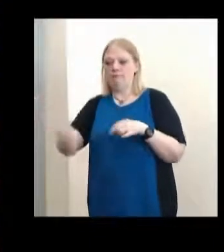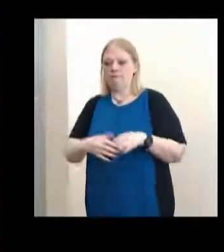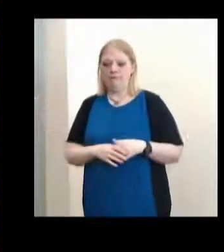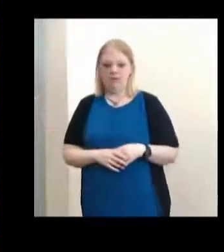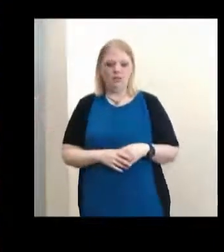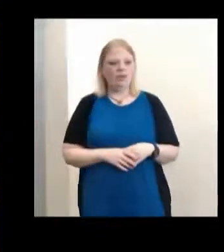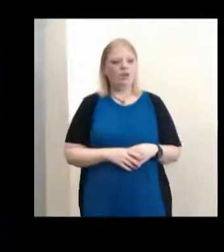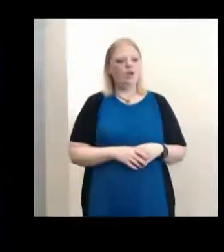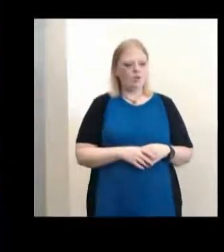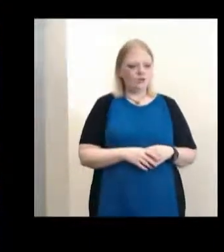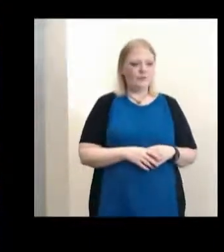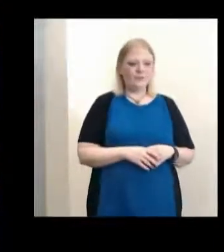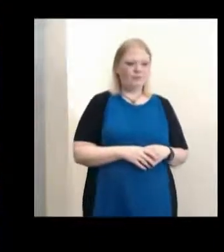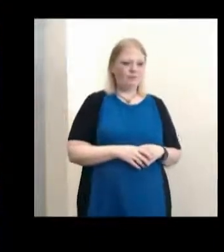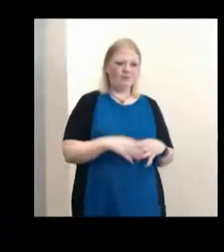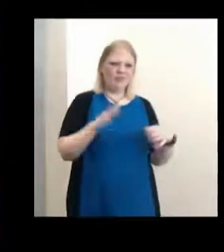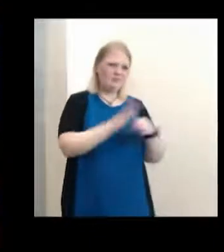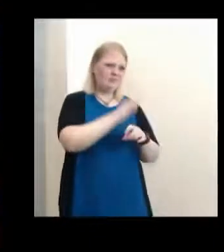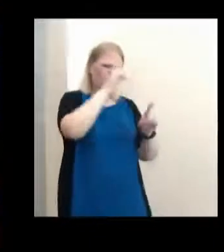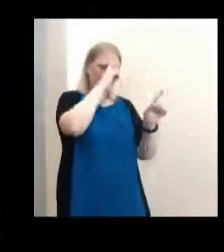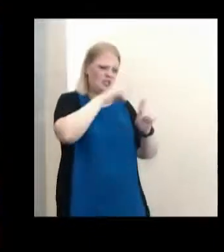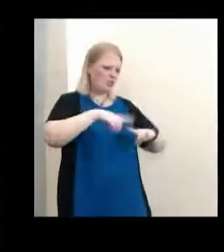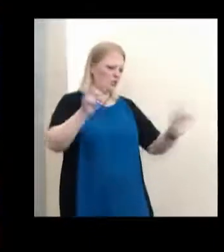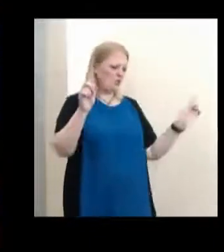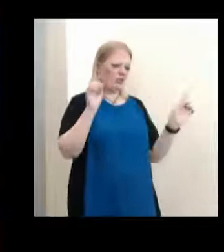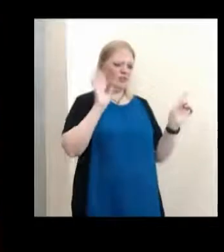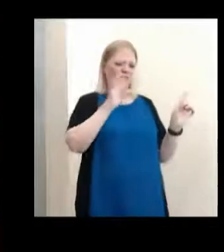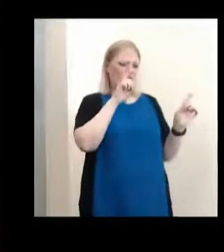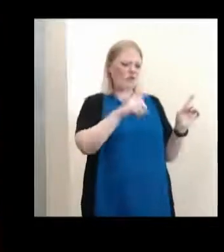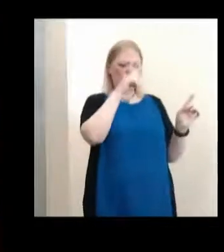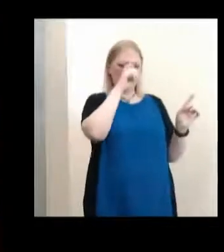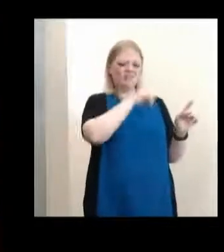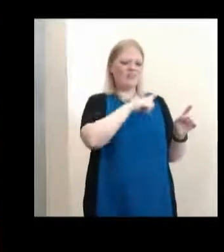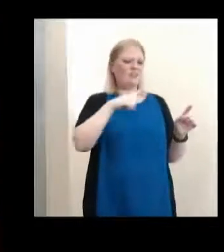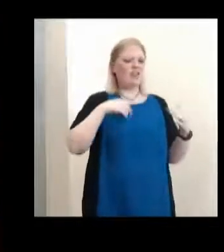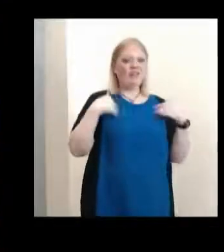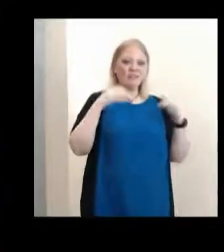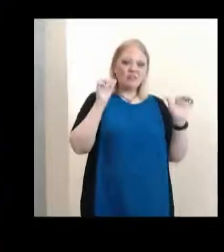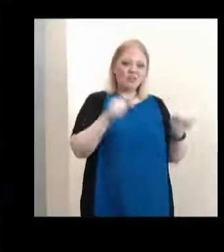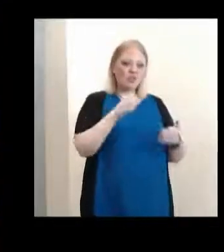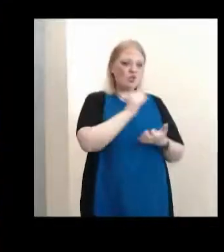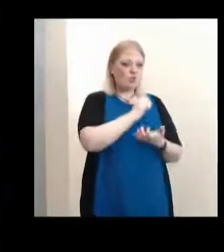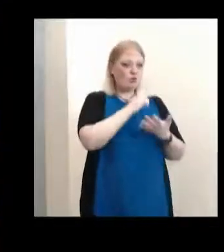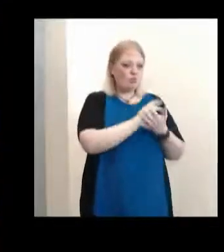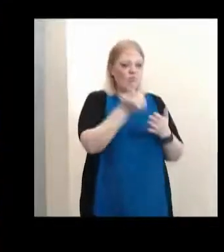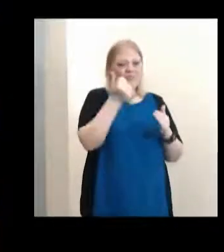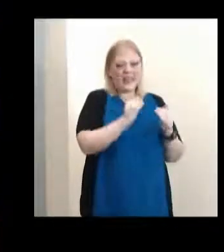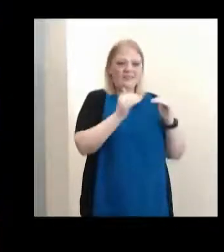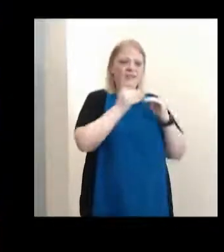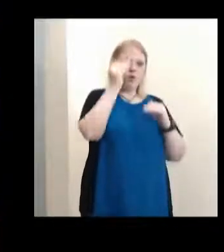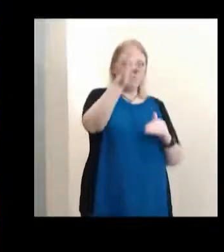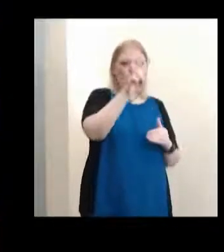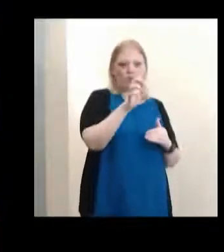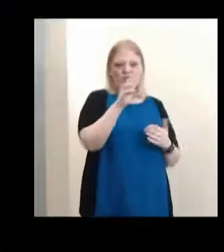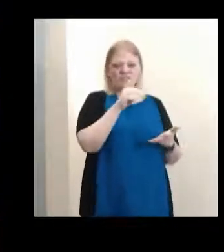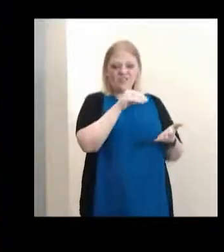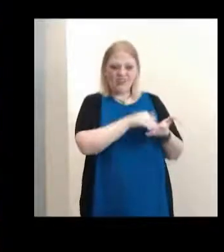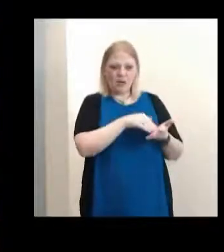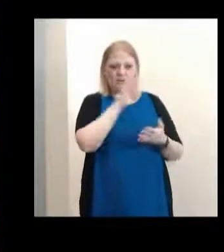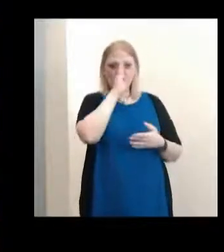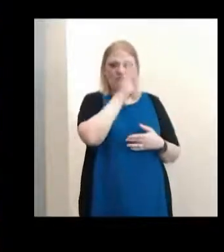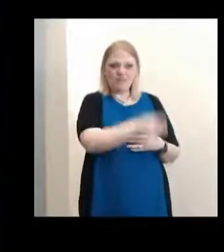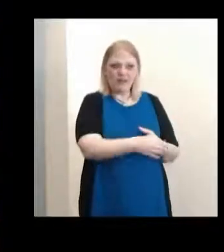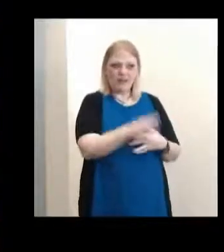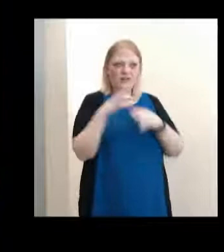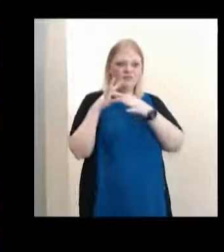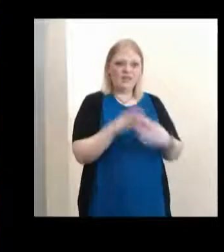I totally disagree with the premise of your question because the legislature has ability to approve anything over $250,000 directly attributable